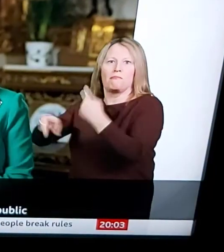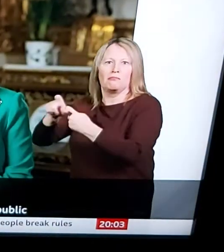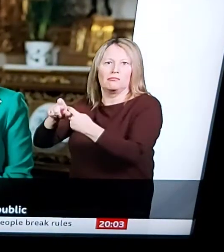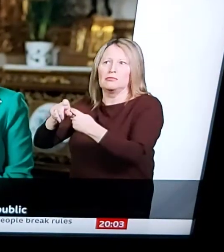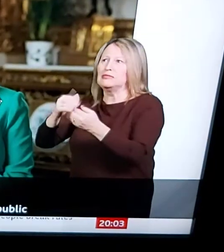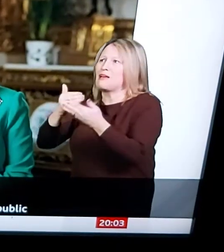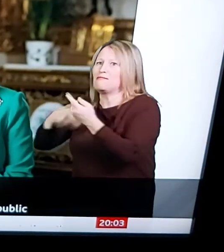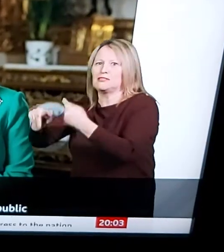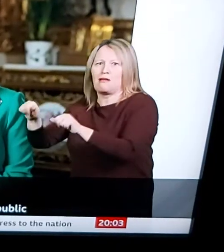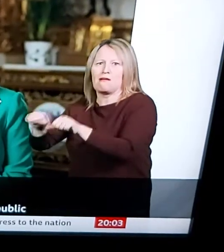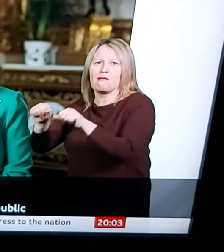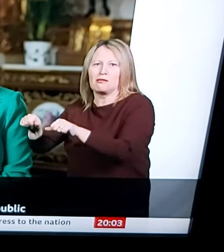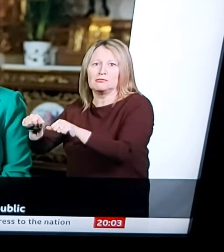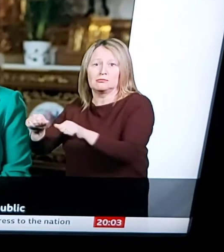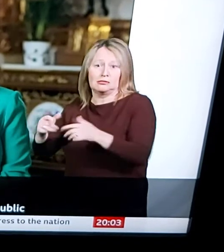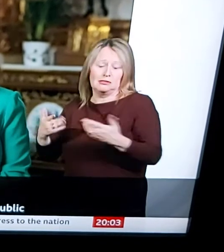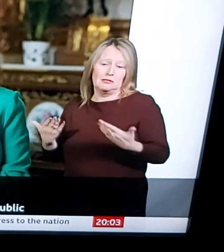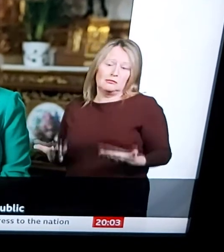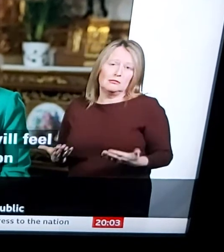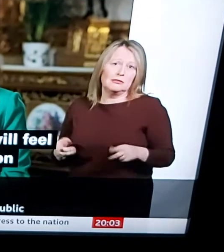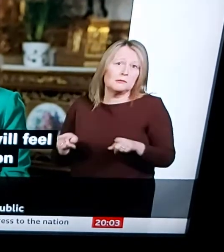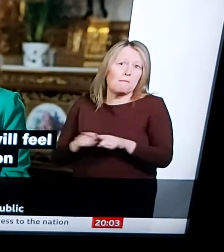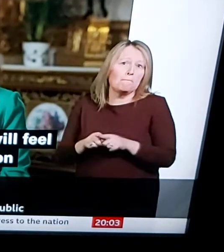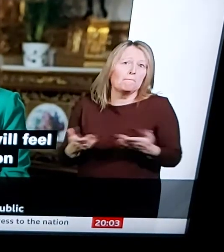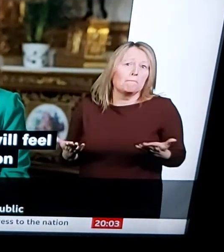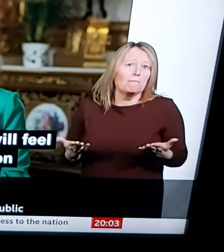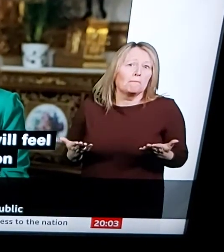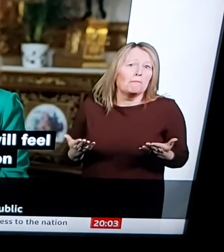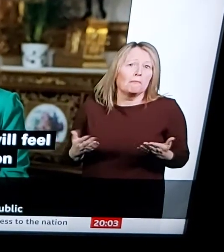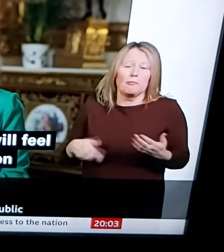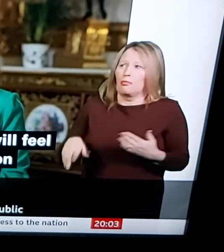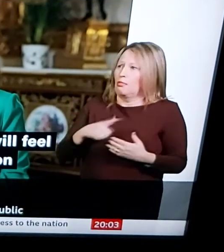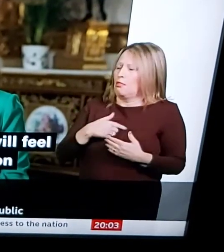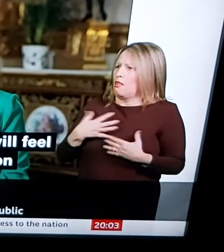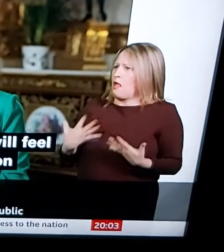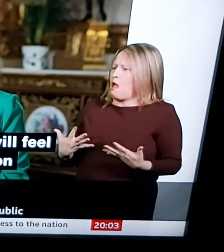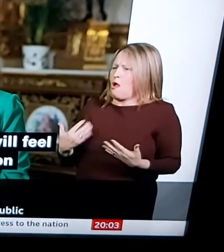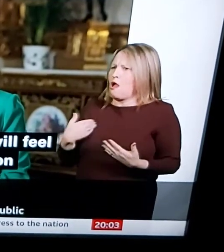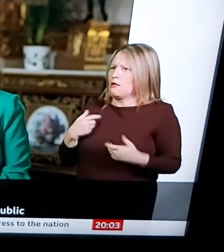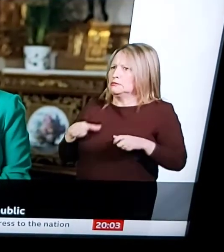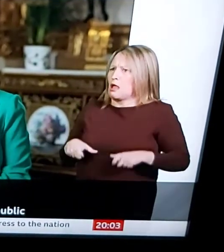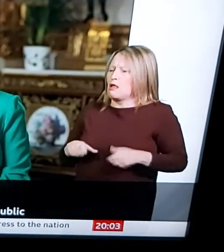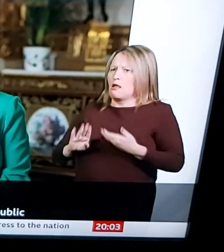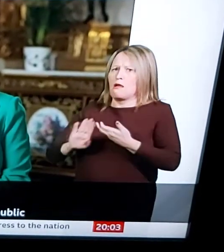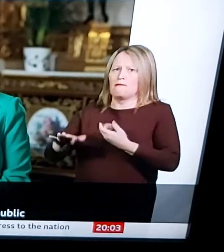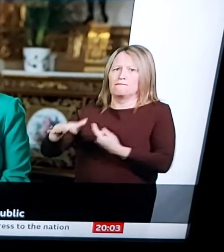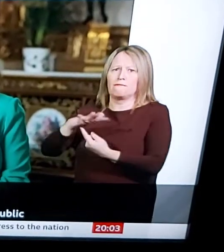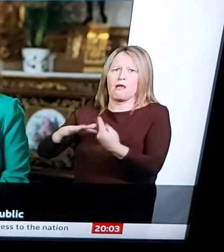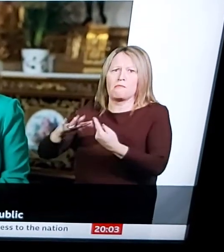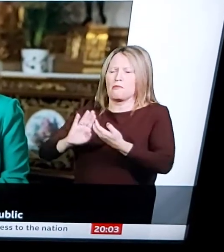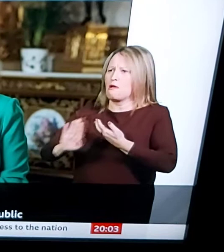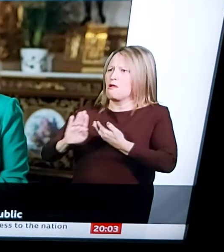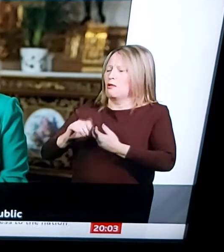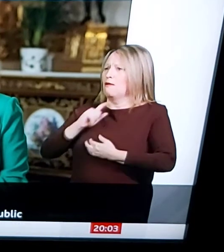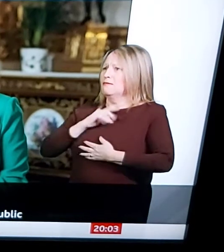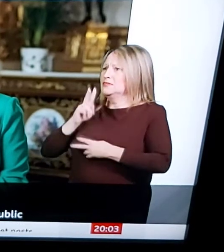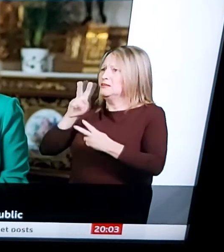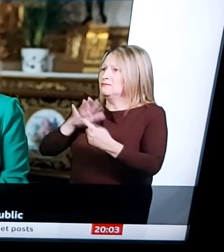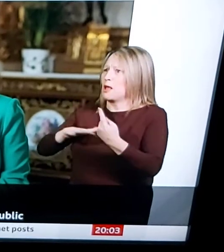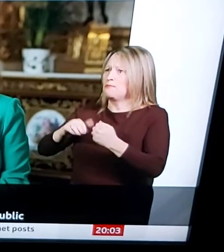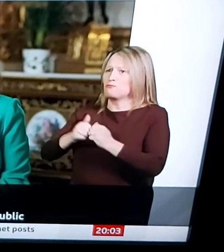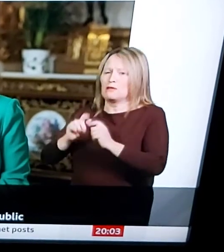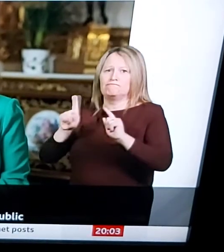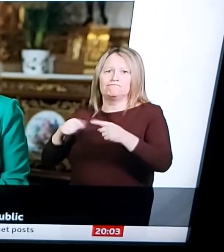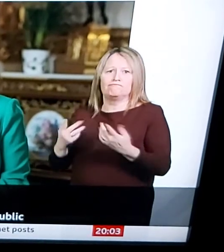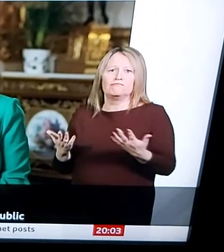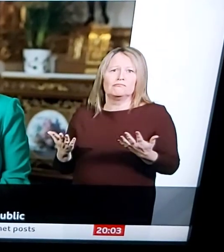Today, once again, many will feel a painful sense of separation from their loved ones. But now